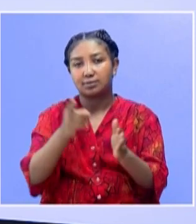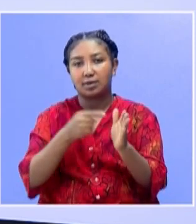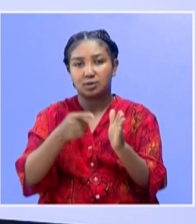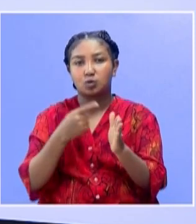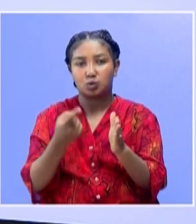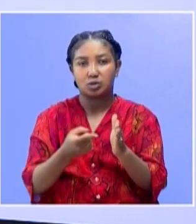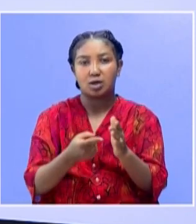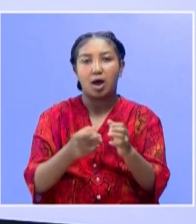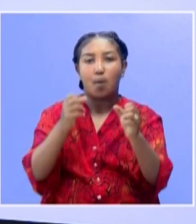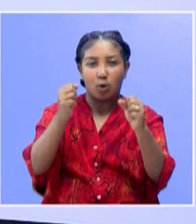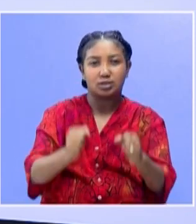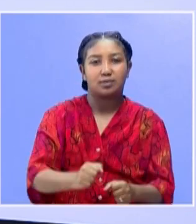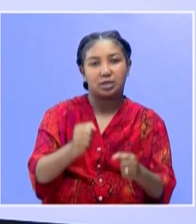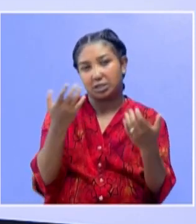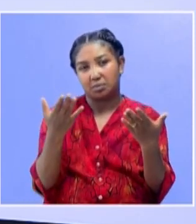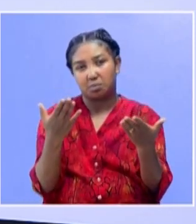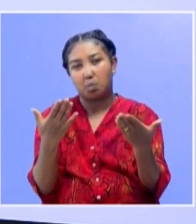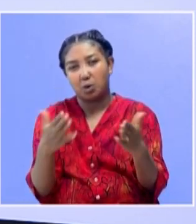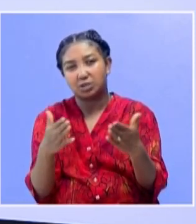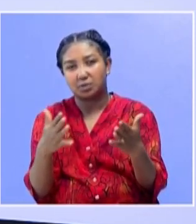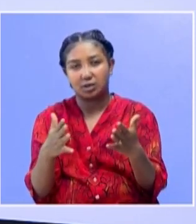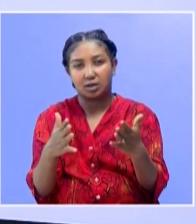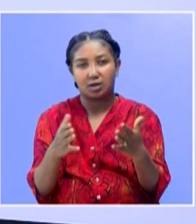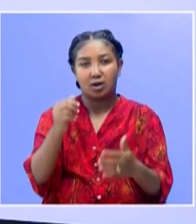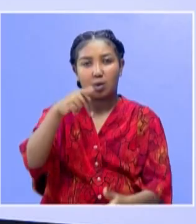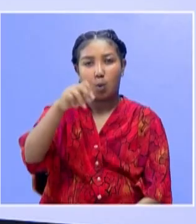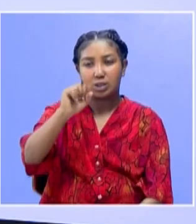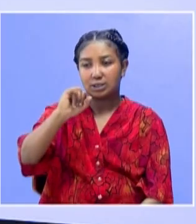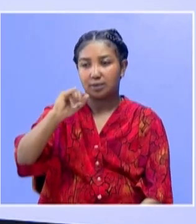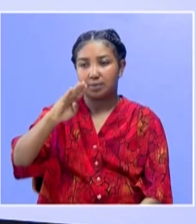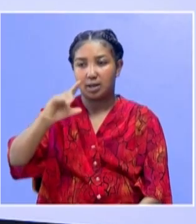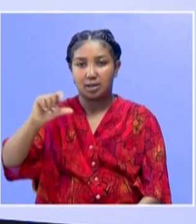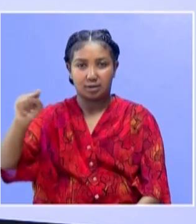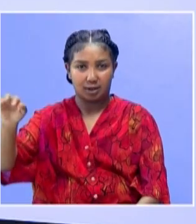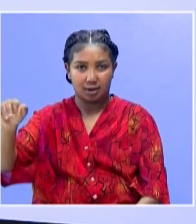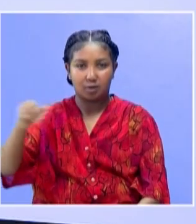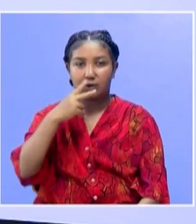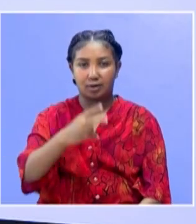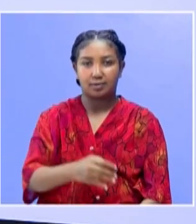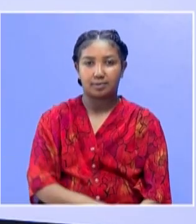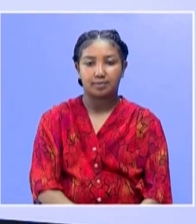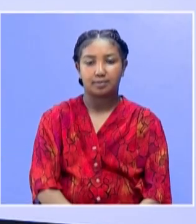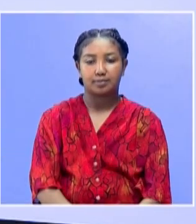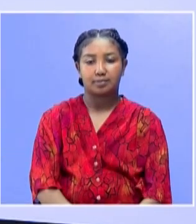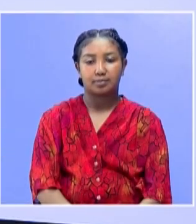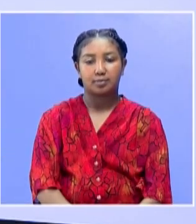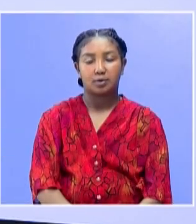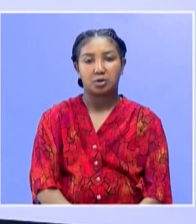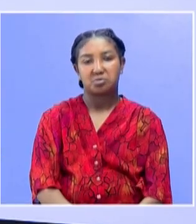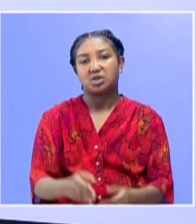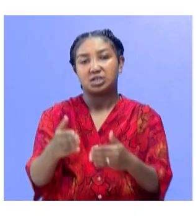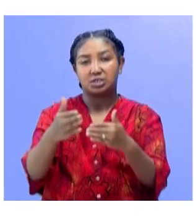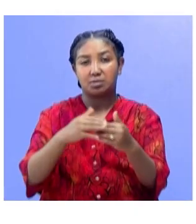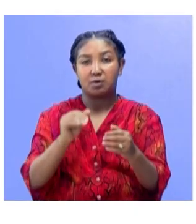the possibility modal auxiliaries, you can say it's better to say like this. Look, instead of saying simple